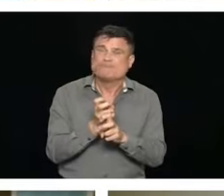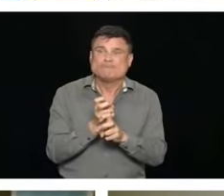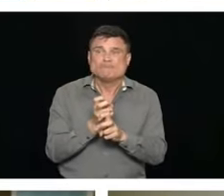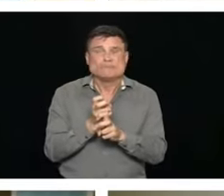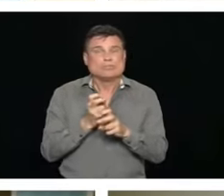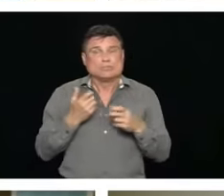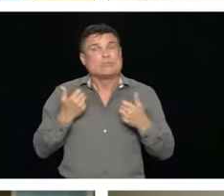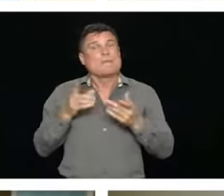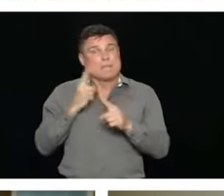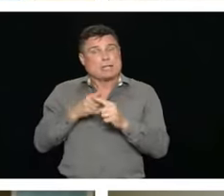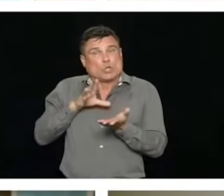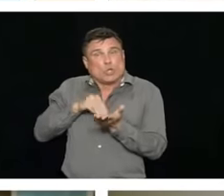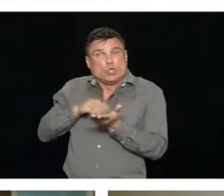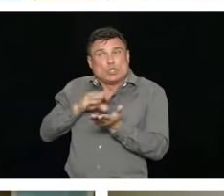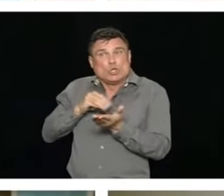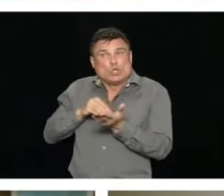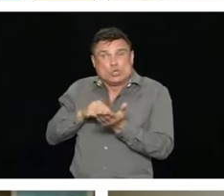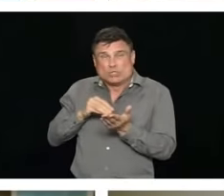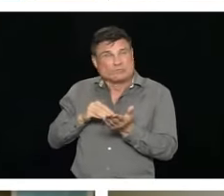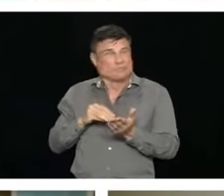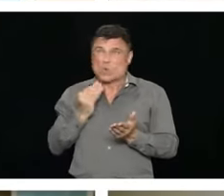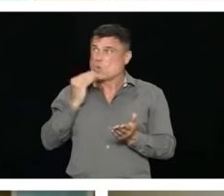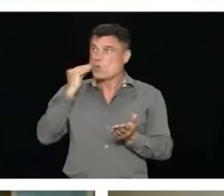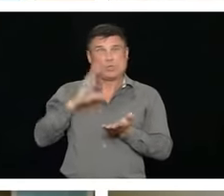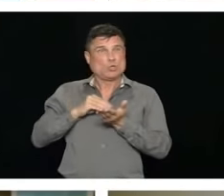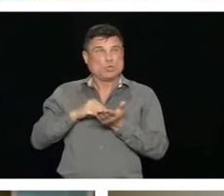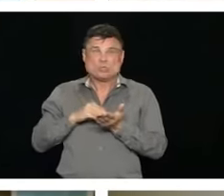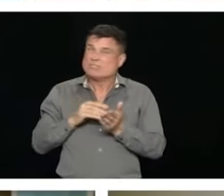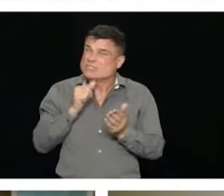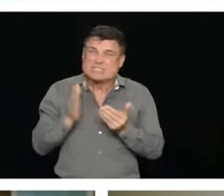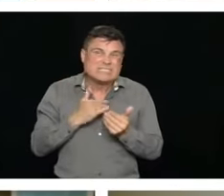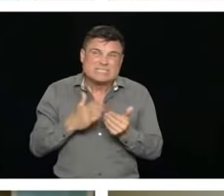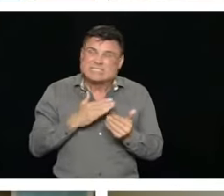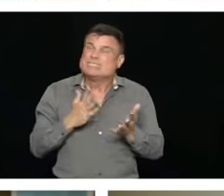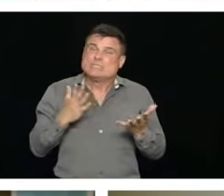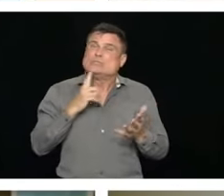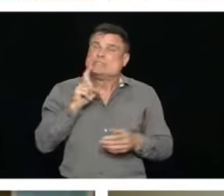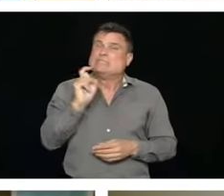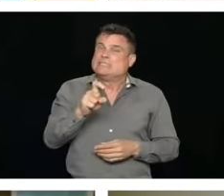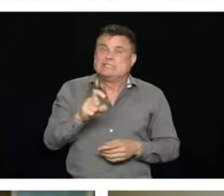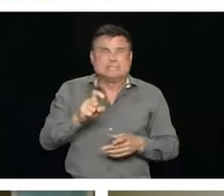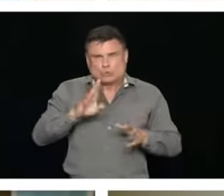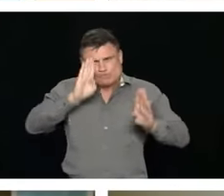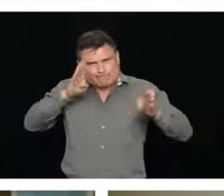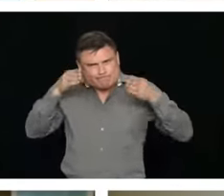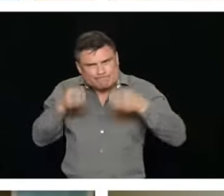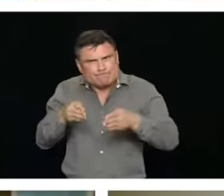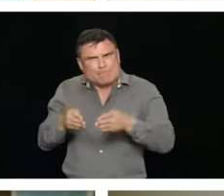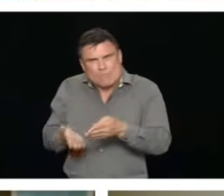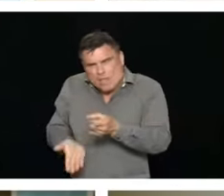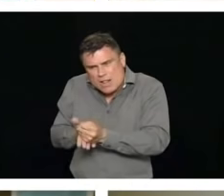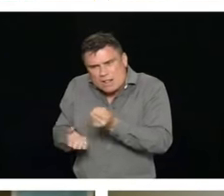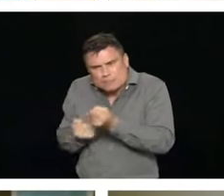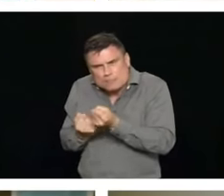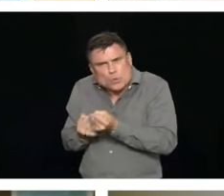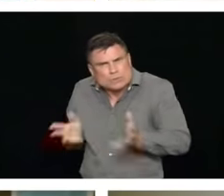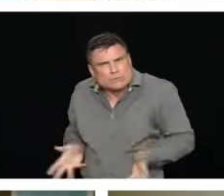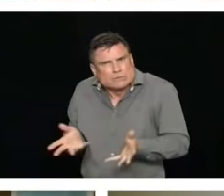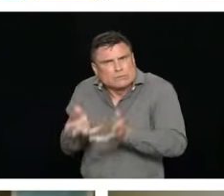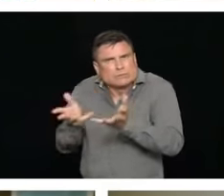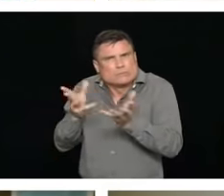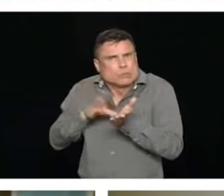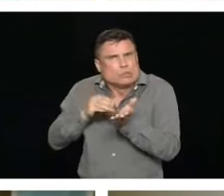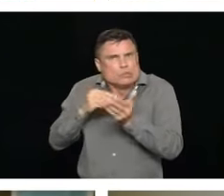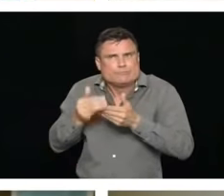why we're excited to get to this point, where under the guidance of Dr. Henry, the Provincial Health Office, WorkSafe BC, the BC Center